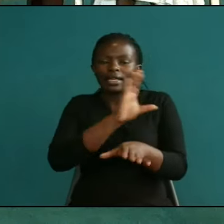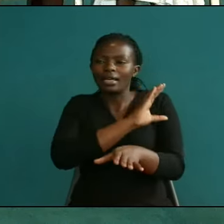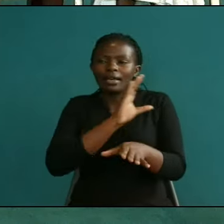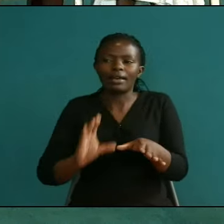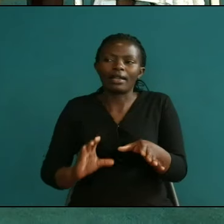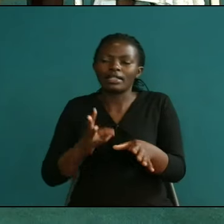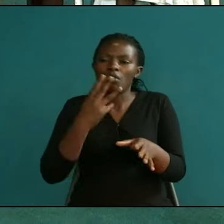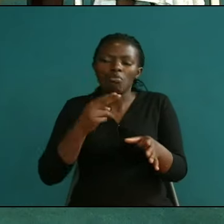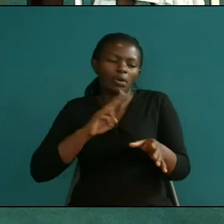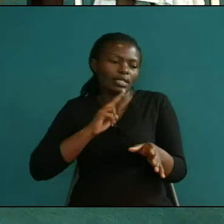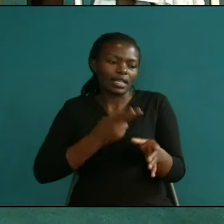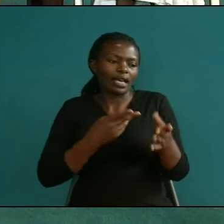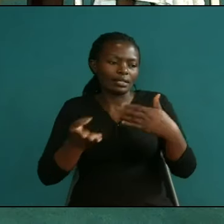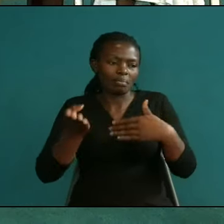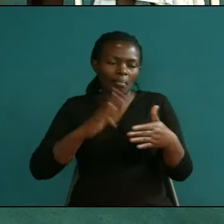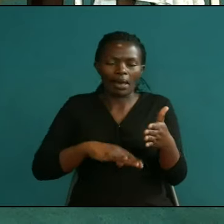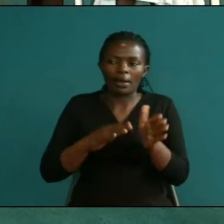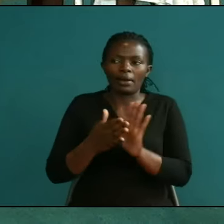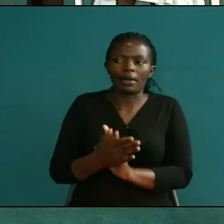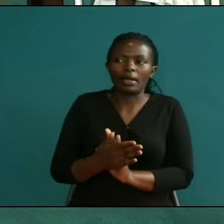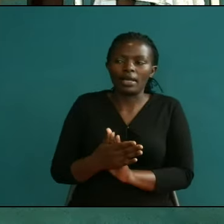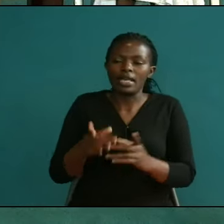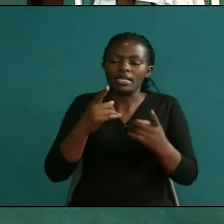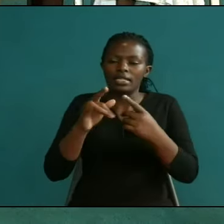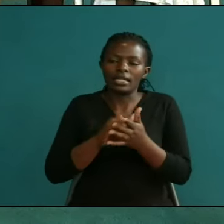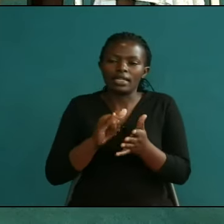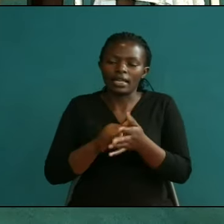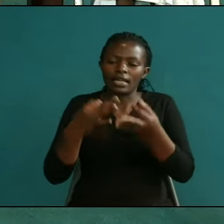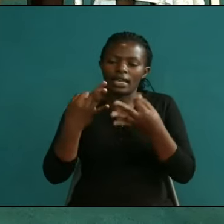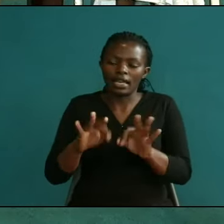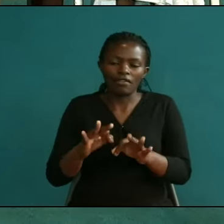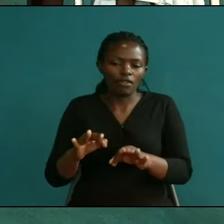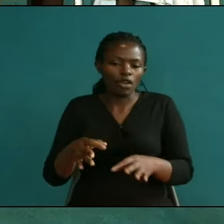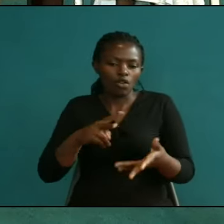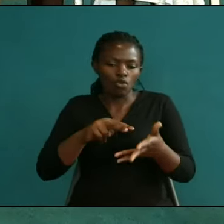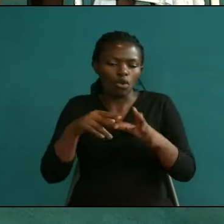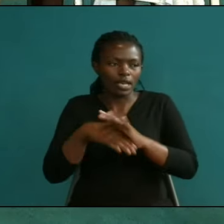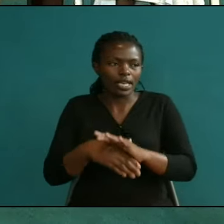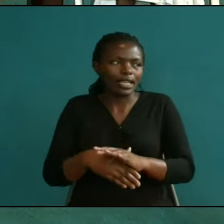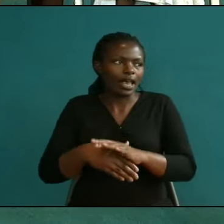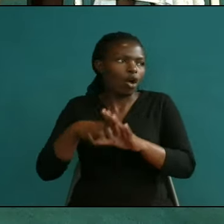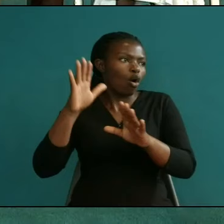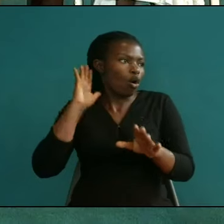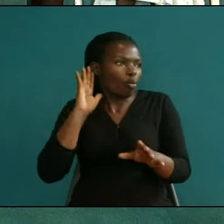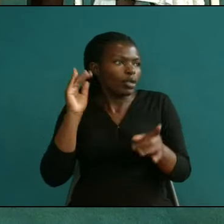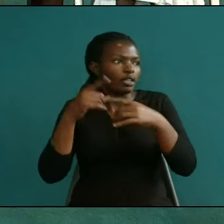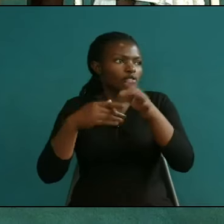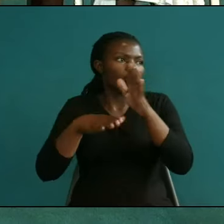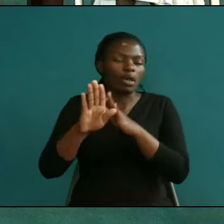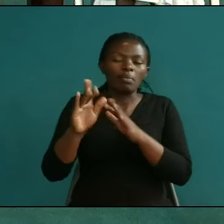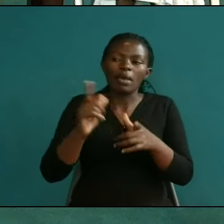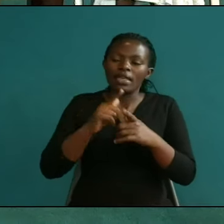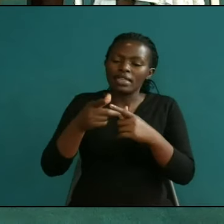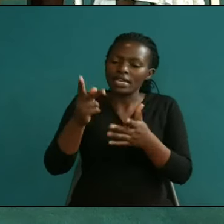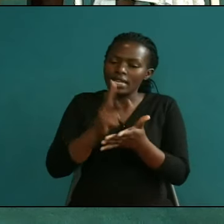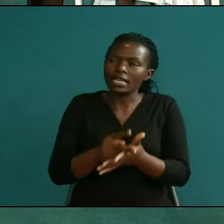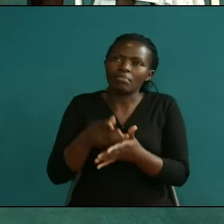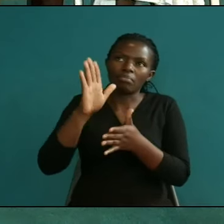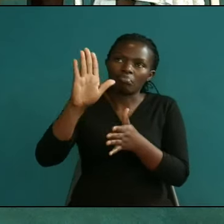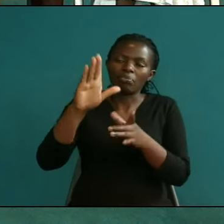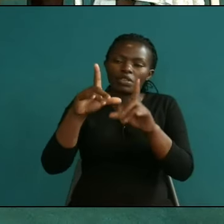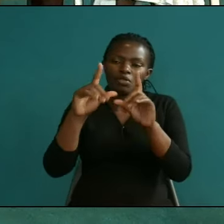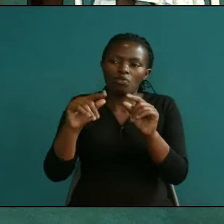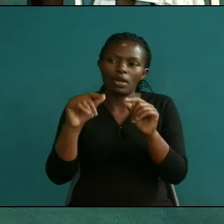to me, keep my requirements. So that means that we have already not walked in his obedience. We have already not done the things